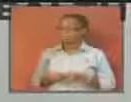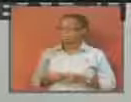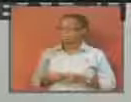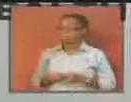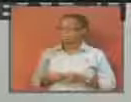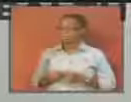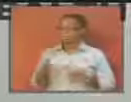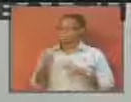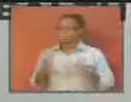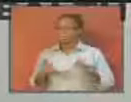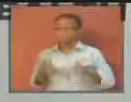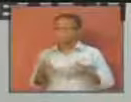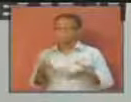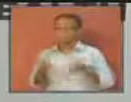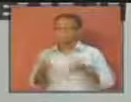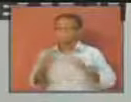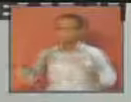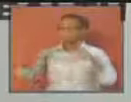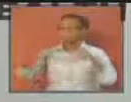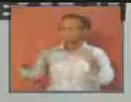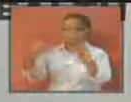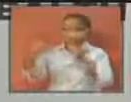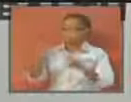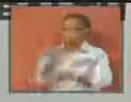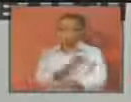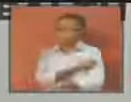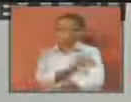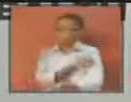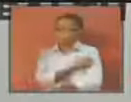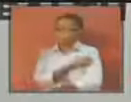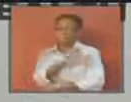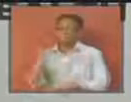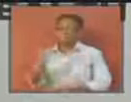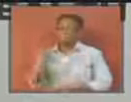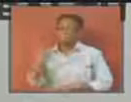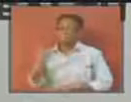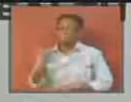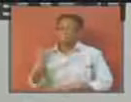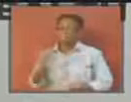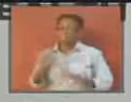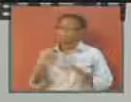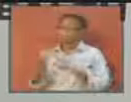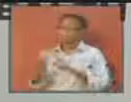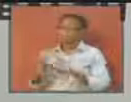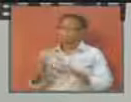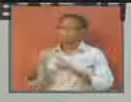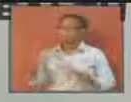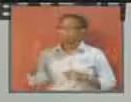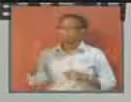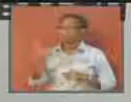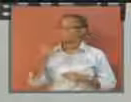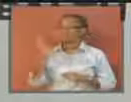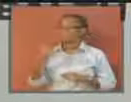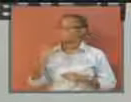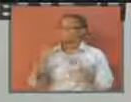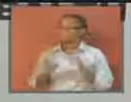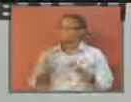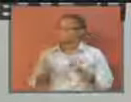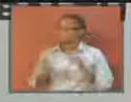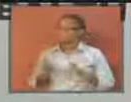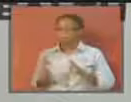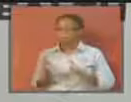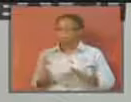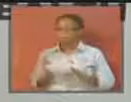persons who are 60 years and over, or persons who are under 60 with an NCD.